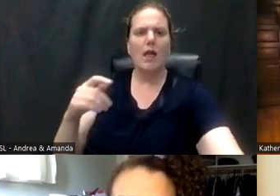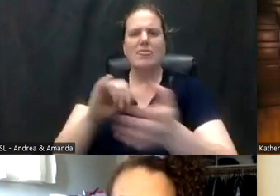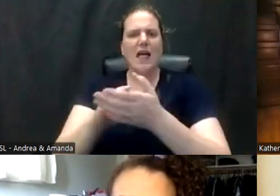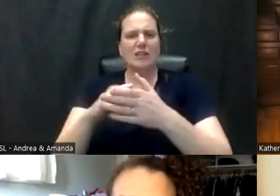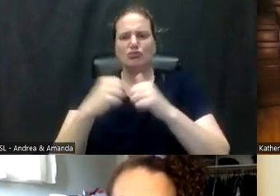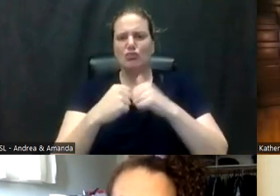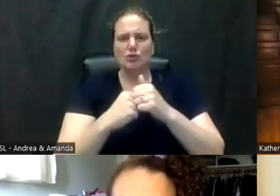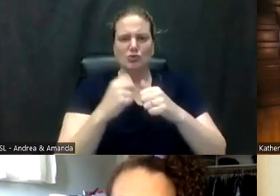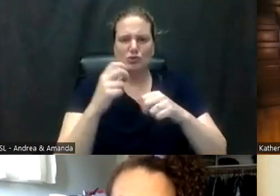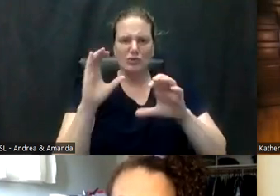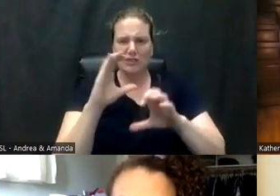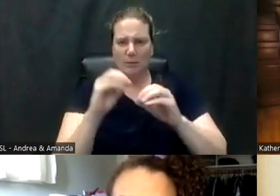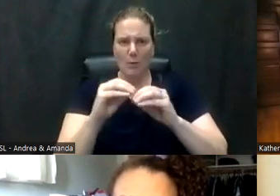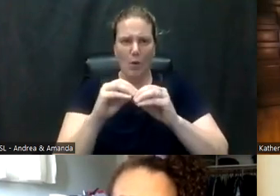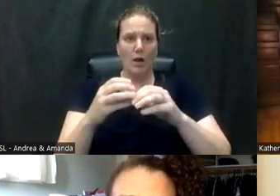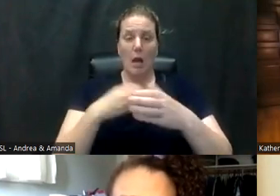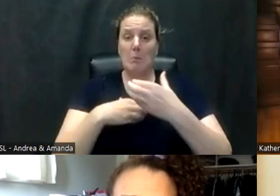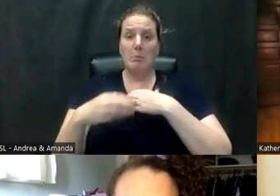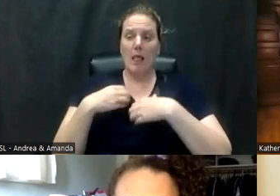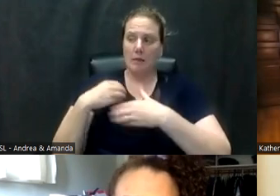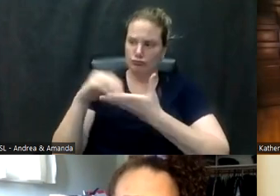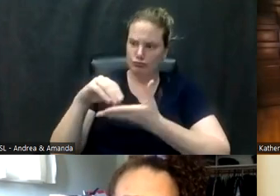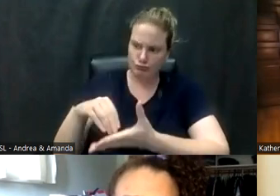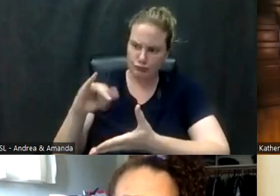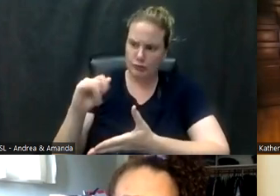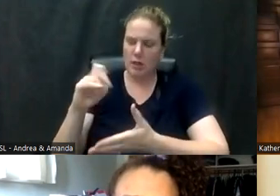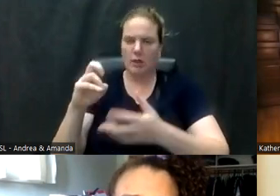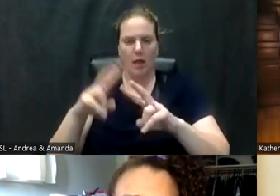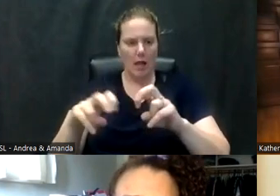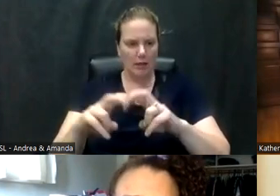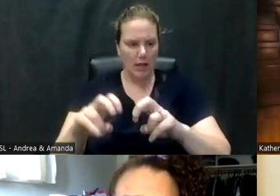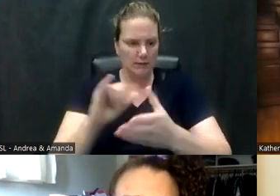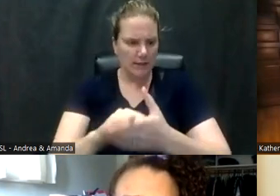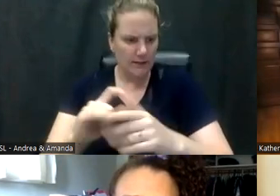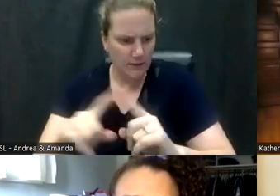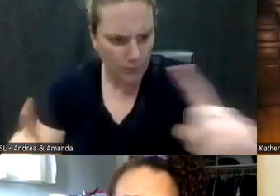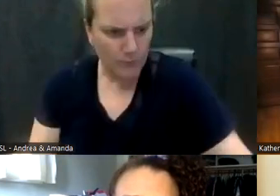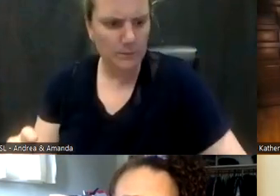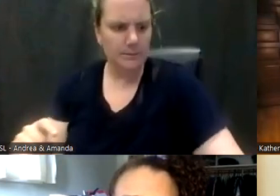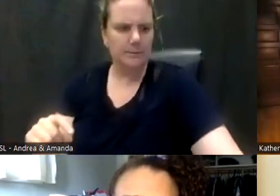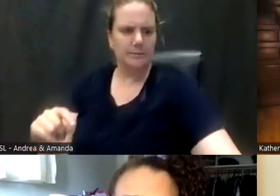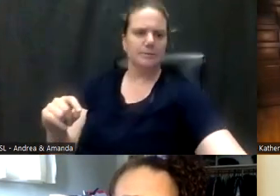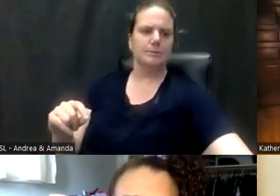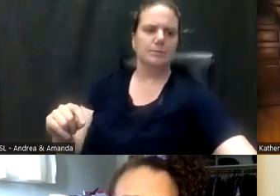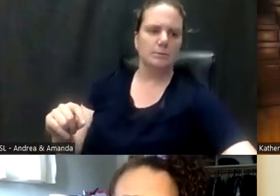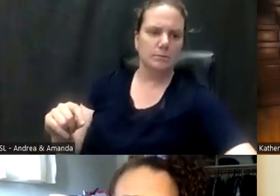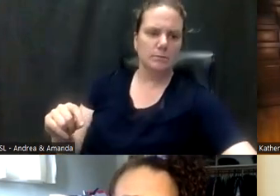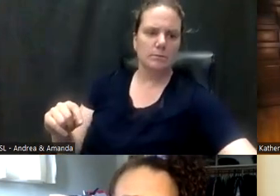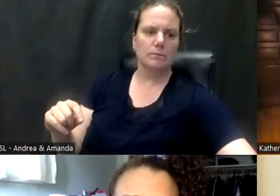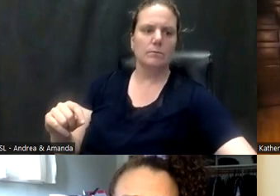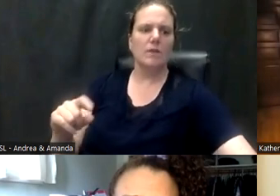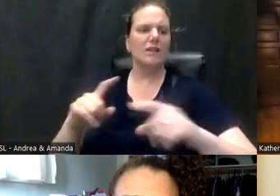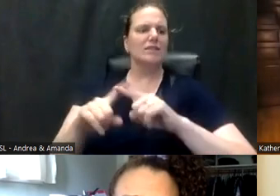be more as complaint intake and analyzing the different types of